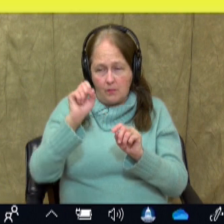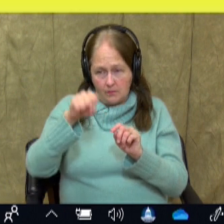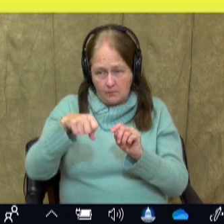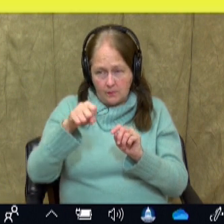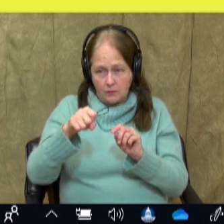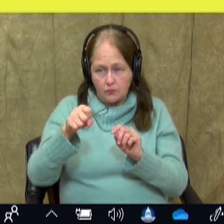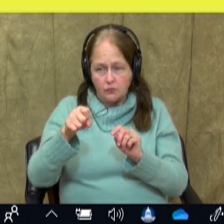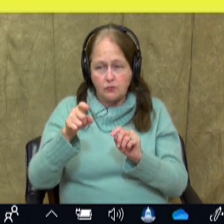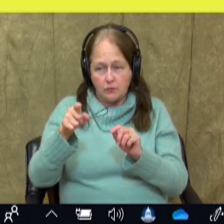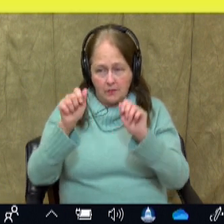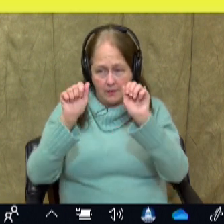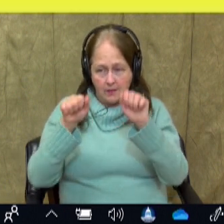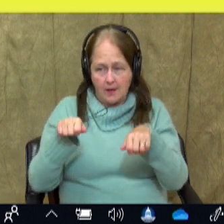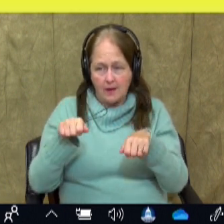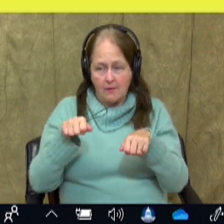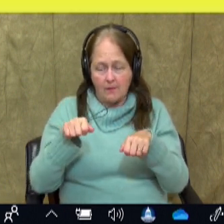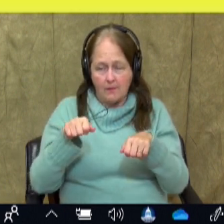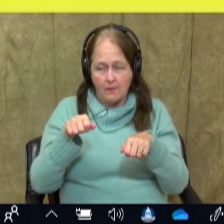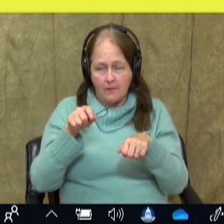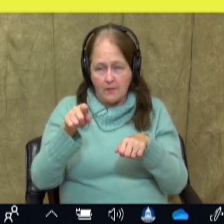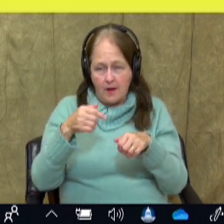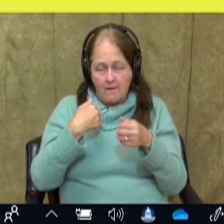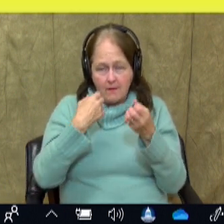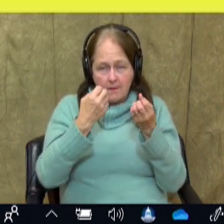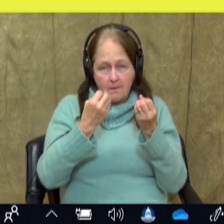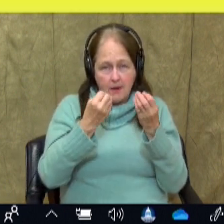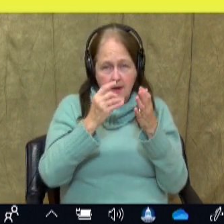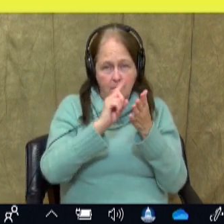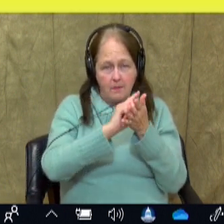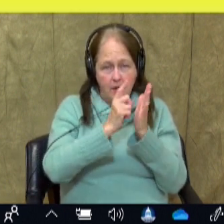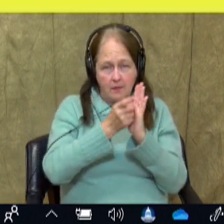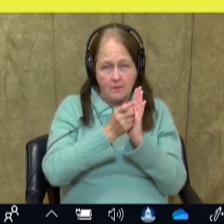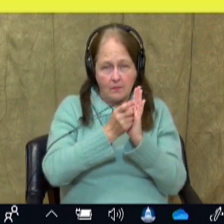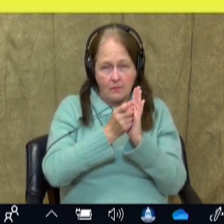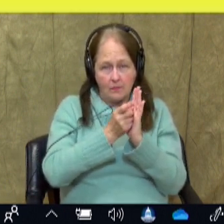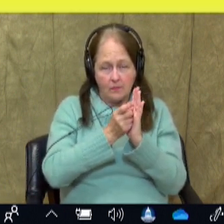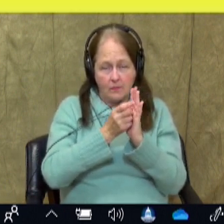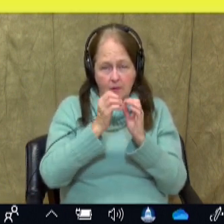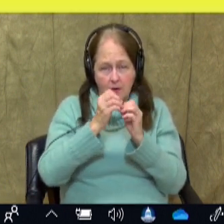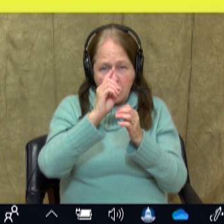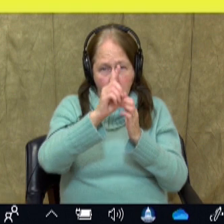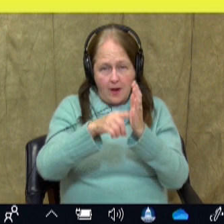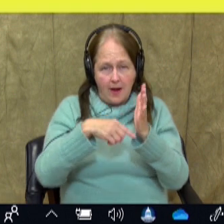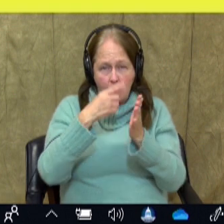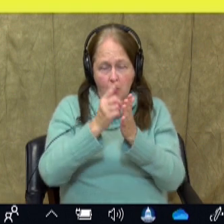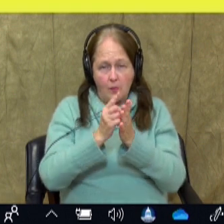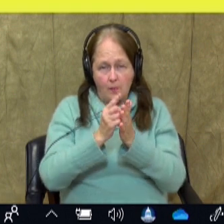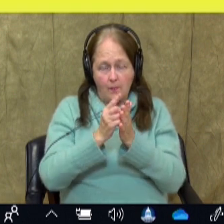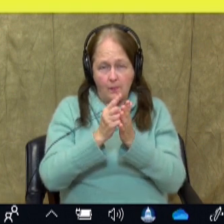Yes, you can, because there are many minutes, seconds and minutes